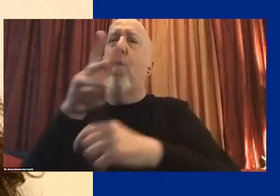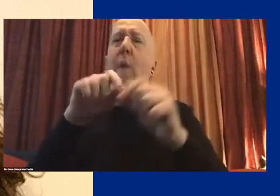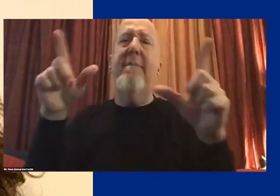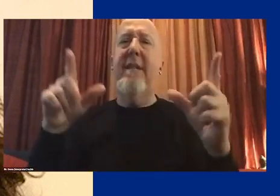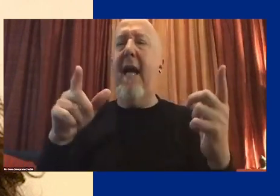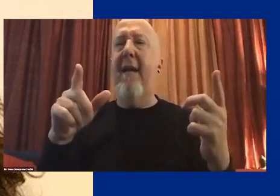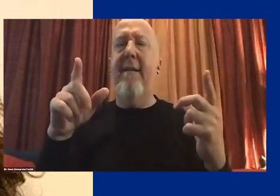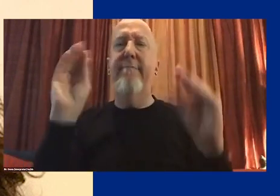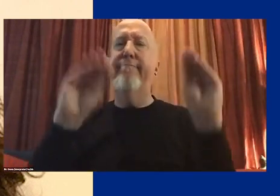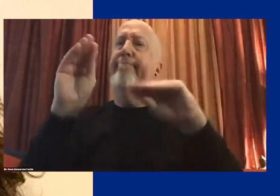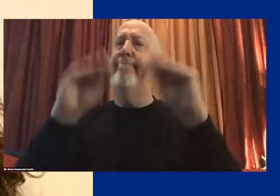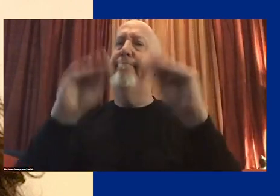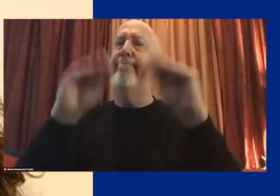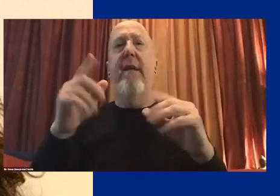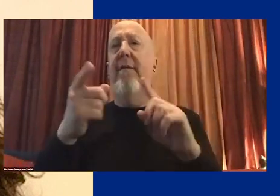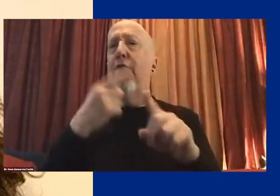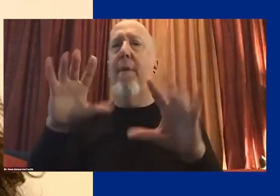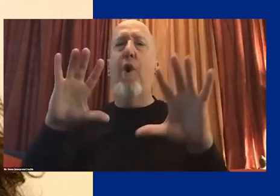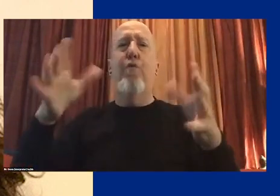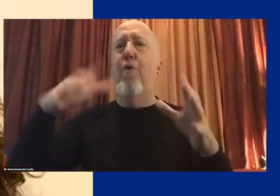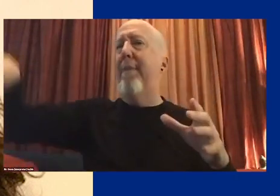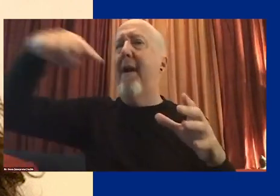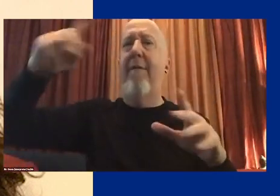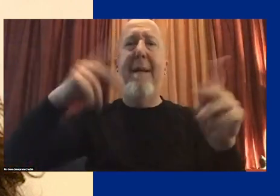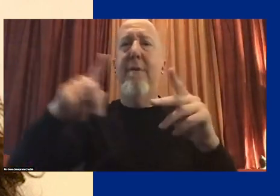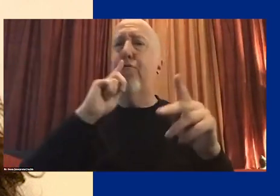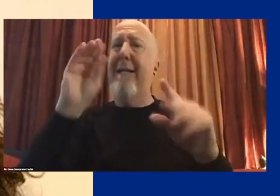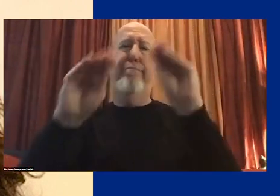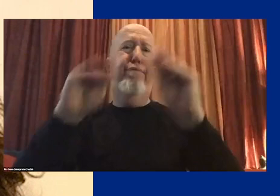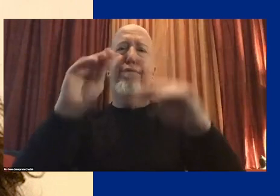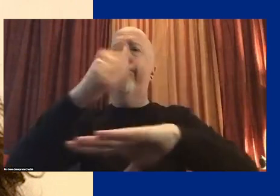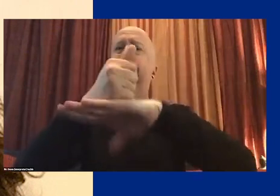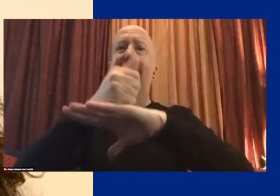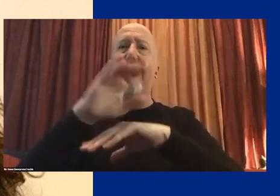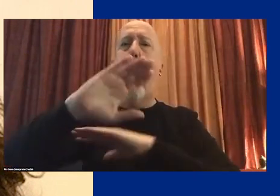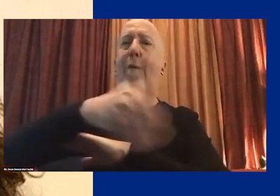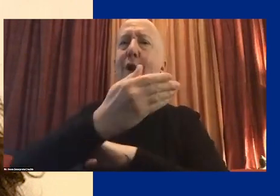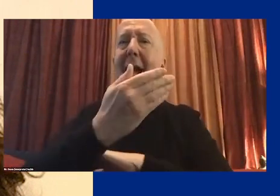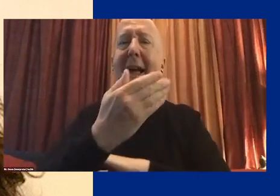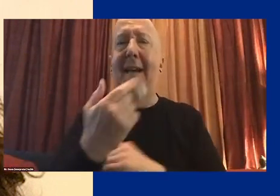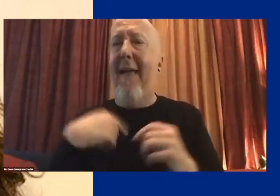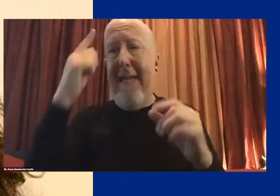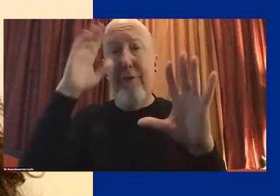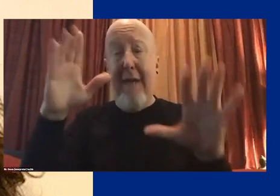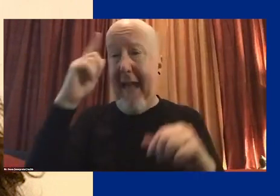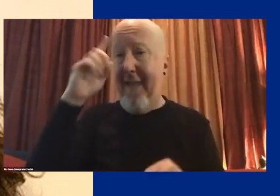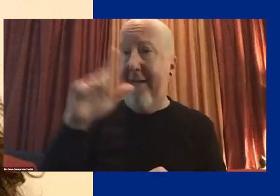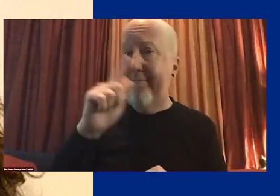a coalition of people virtually overnight, and I just think it's great. So, Sandra, I think you're